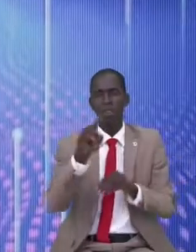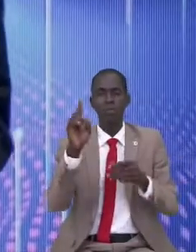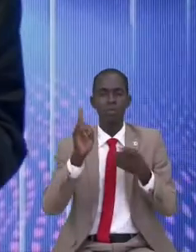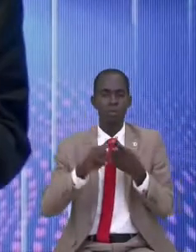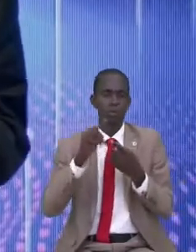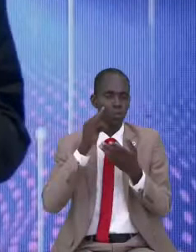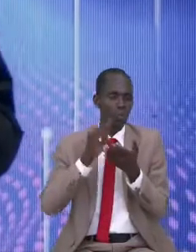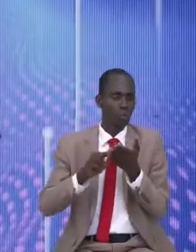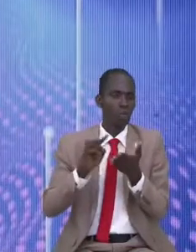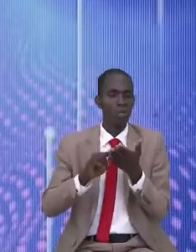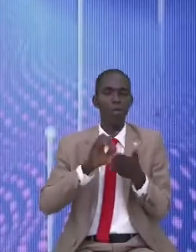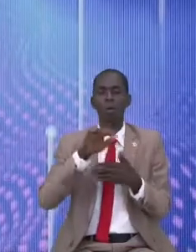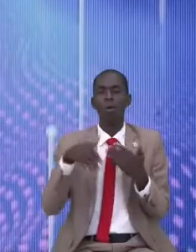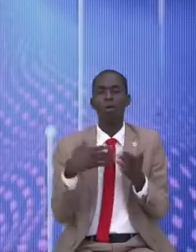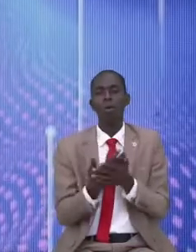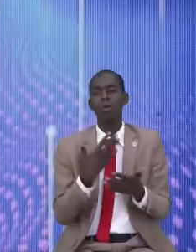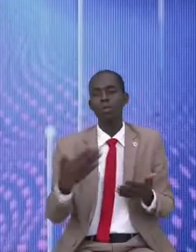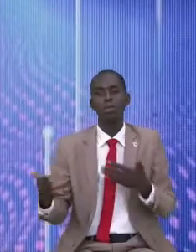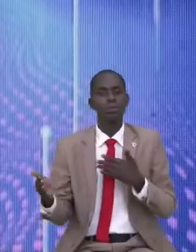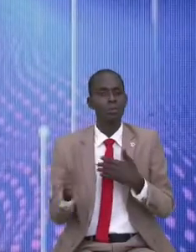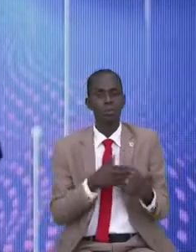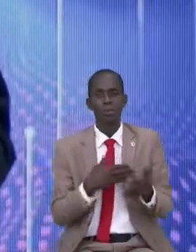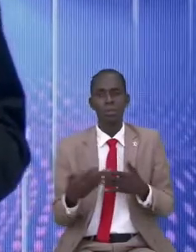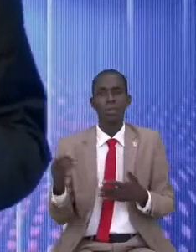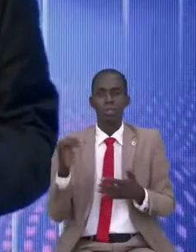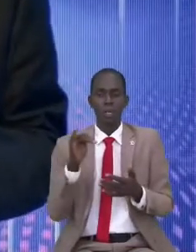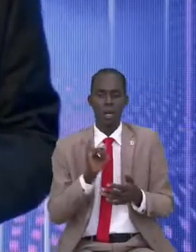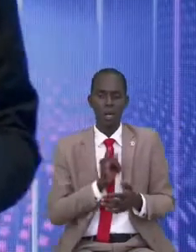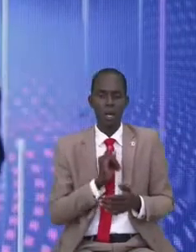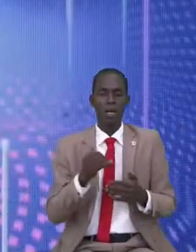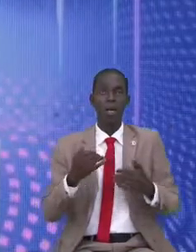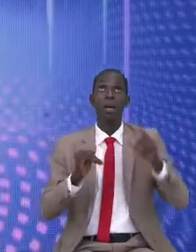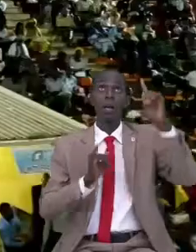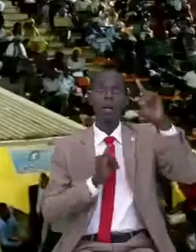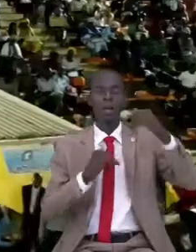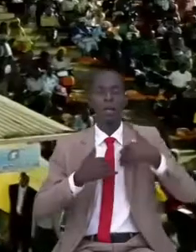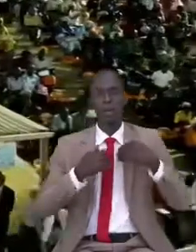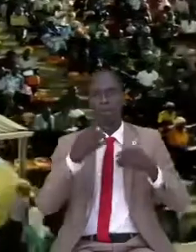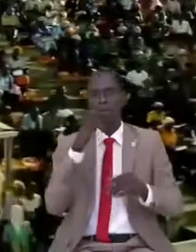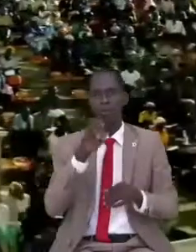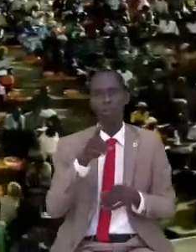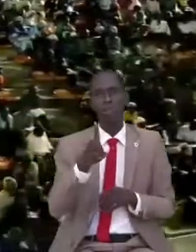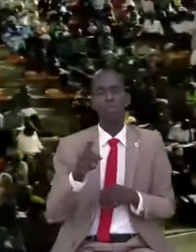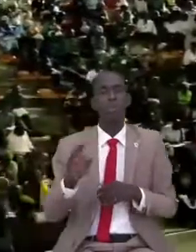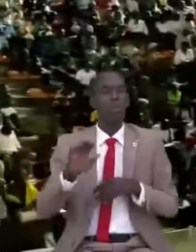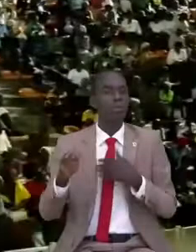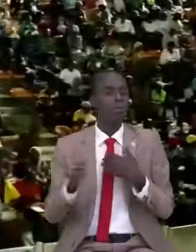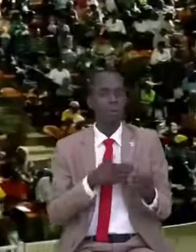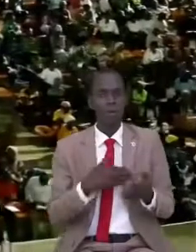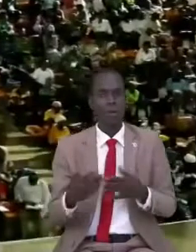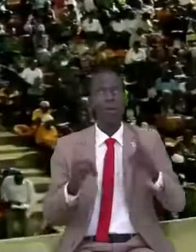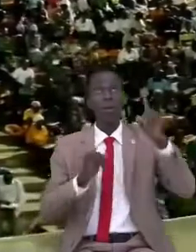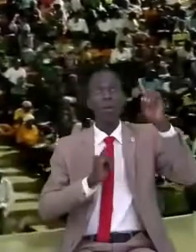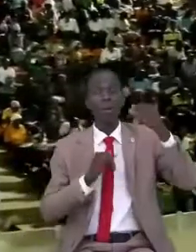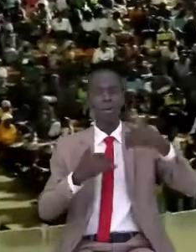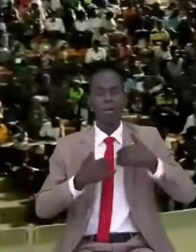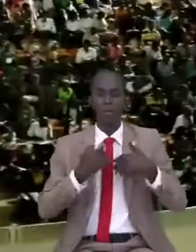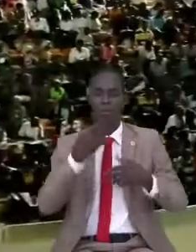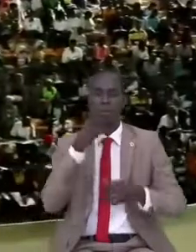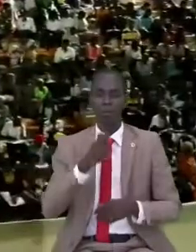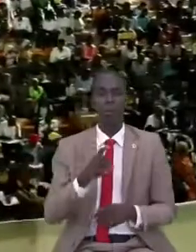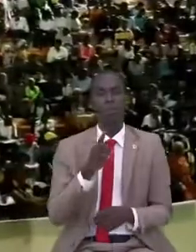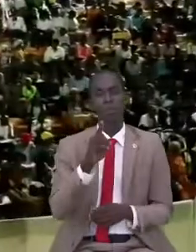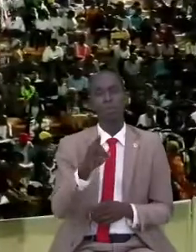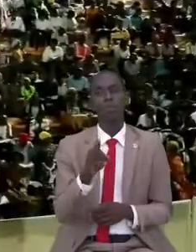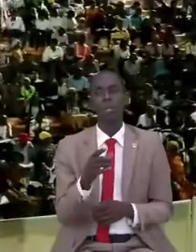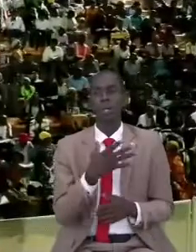all things whatsoever I have commanded you. Whatsoever I have commanded you.